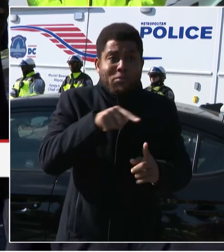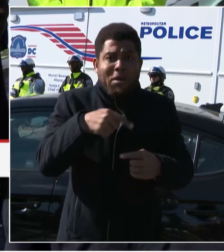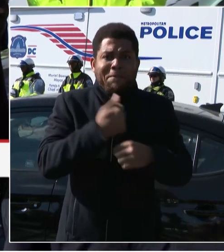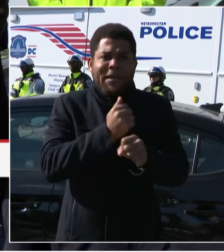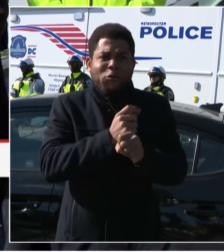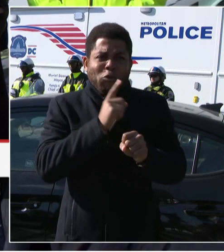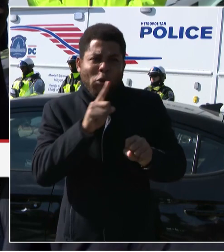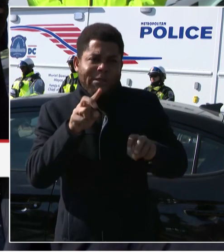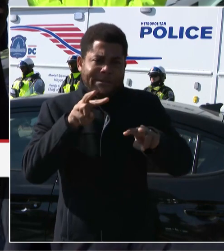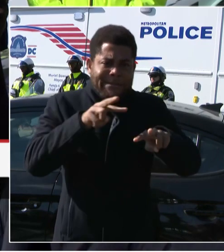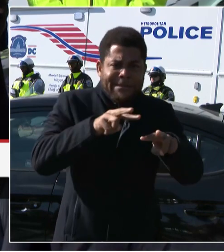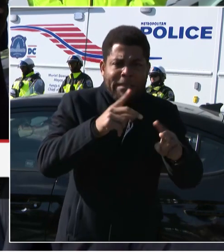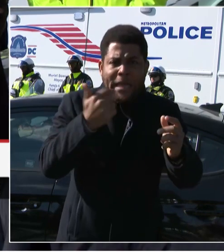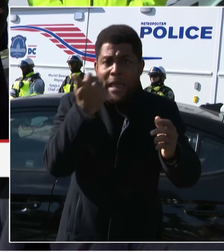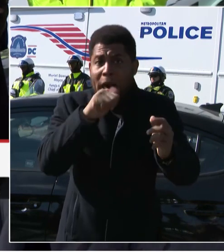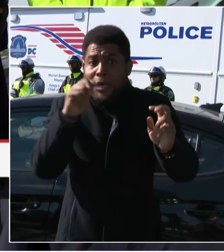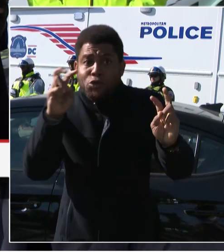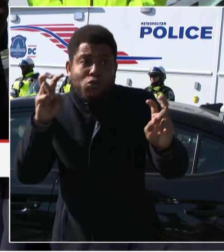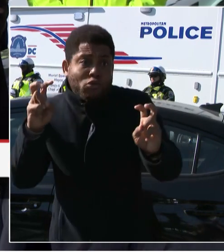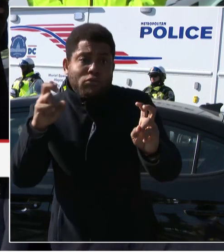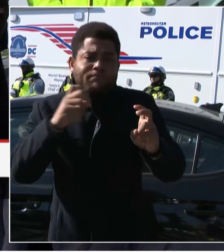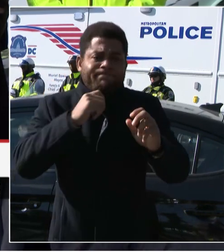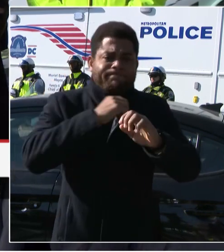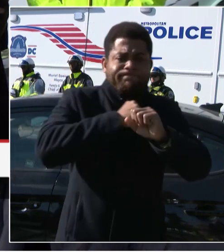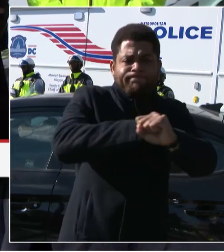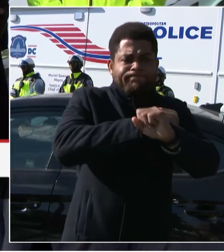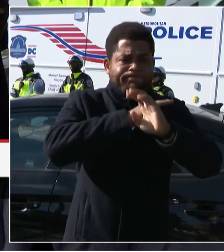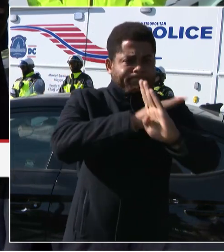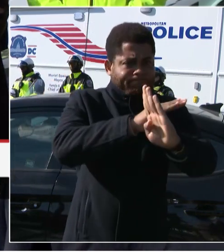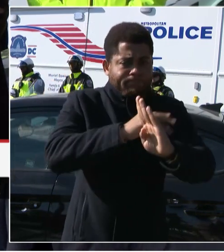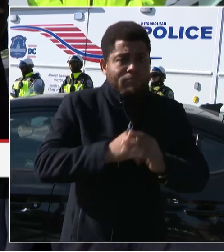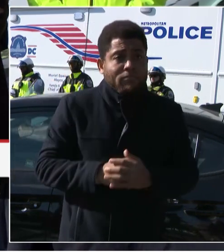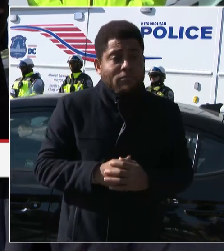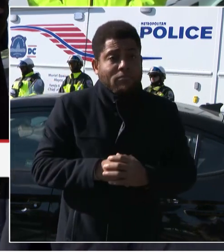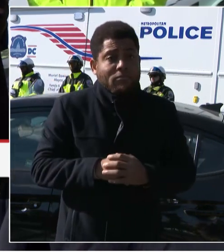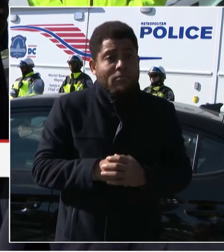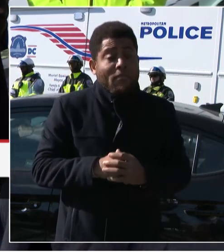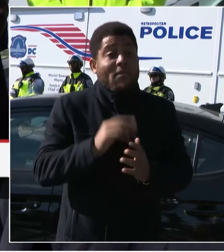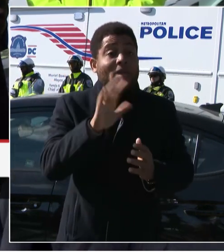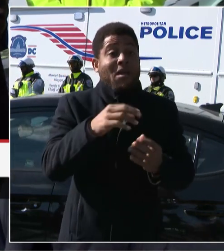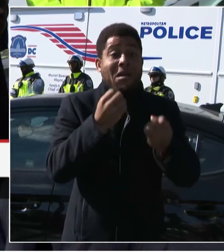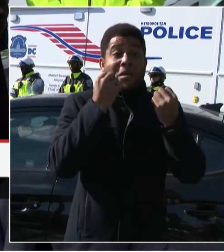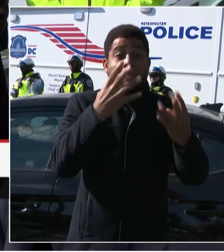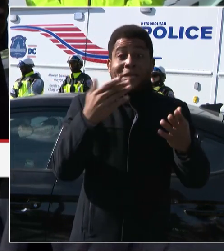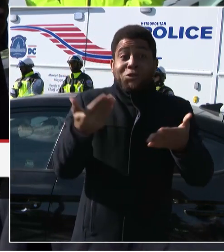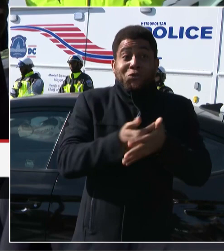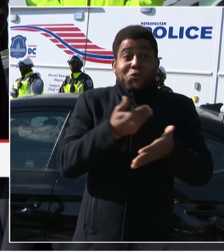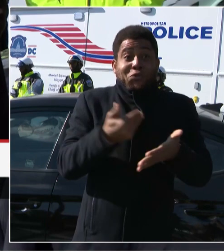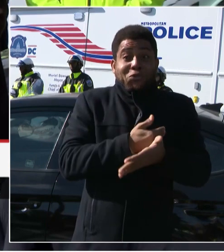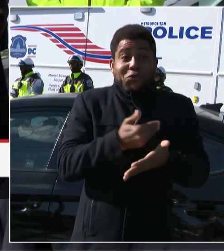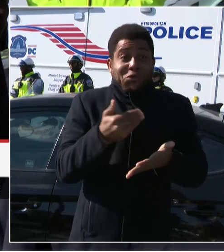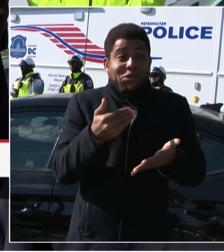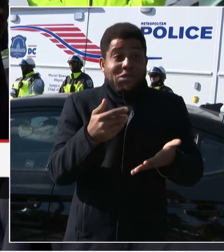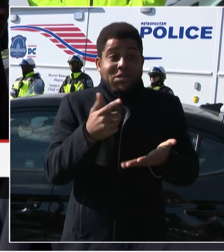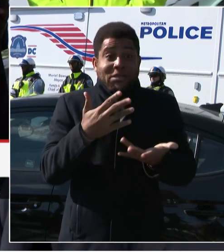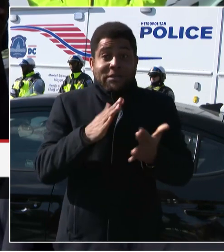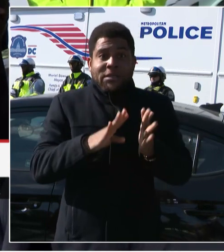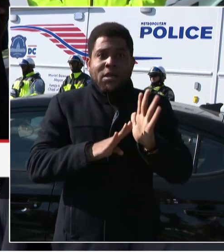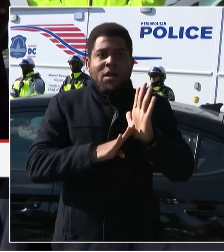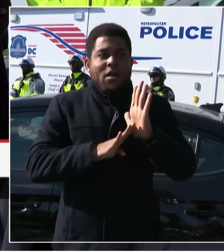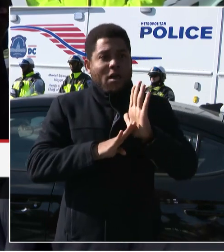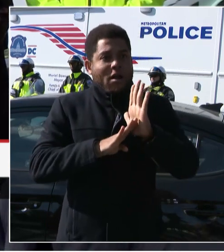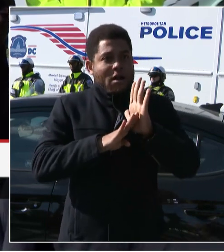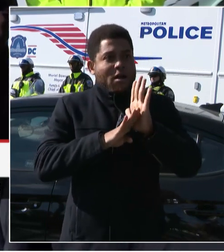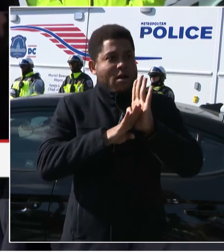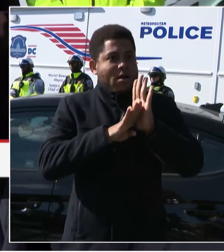in our community. Many of these that are emerging lately, including organized